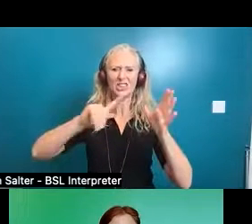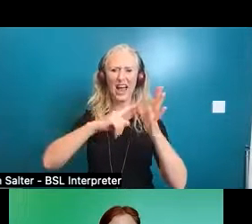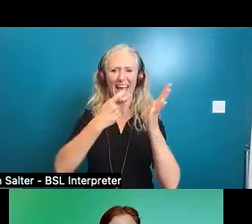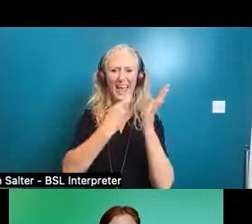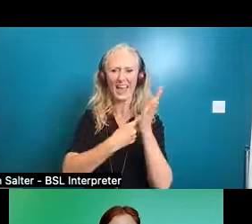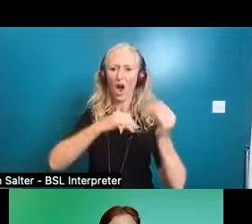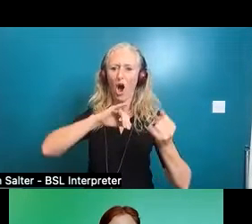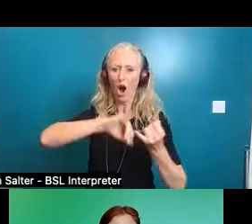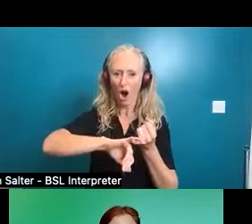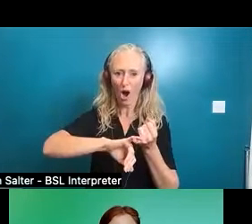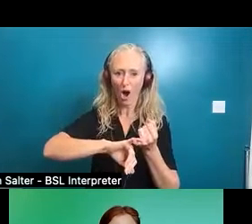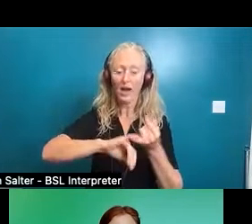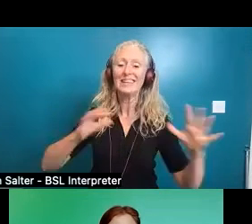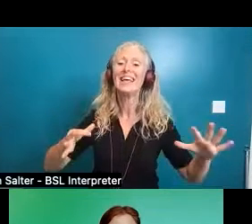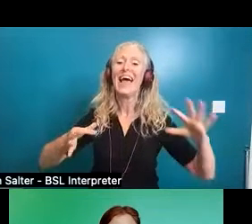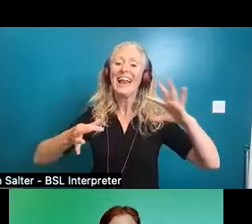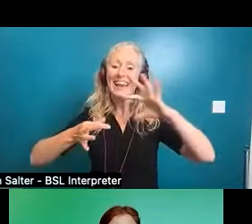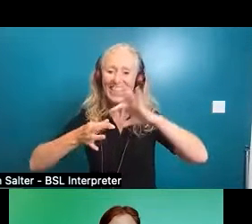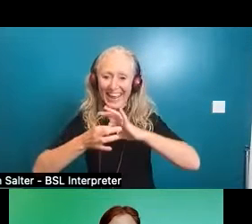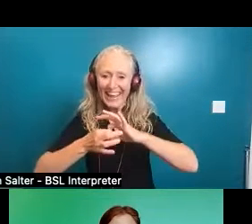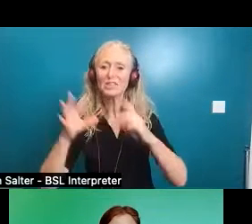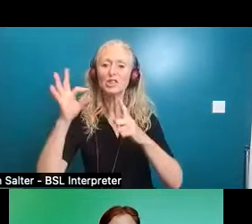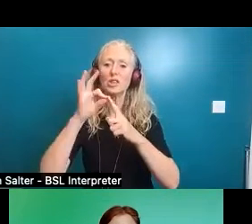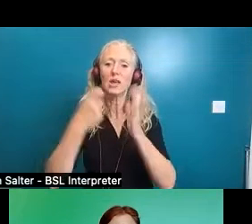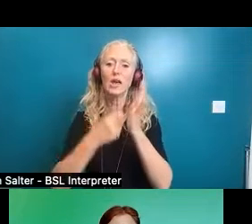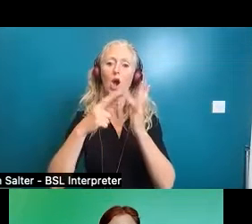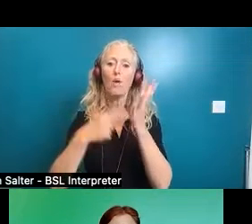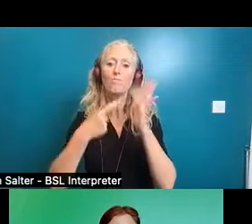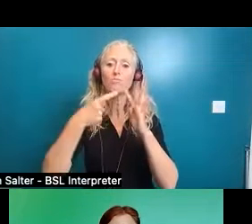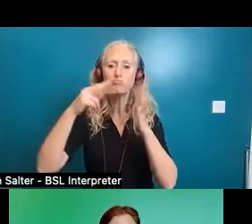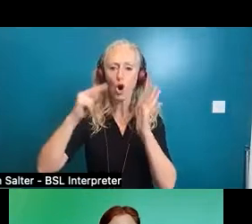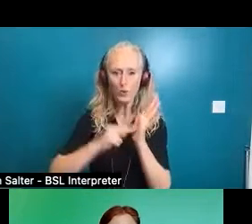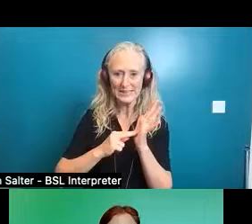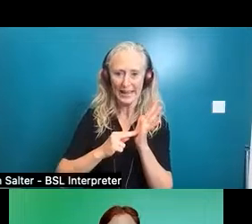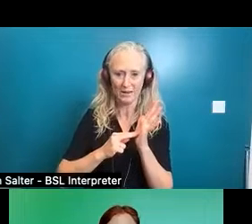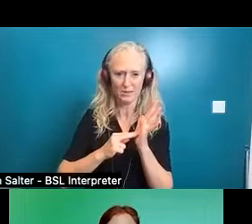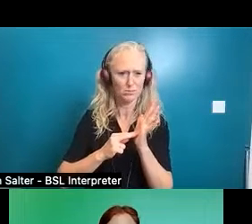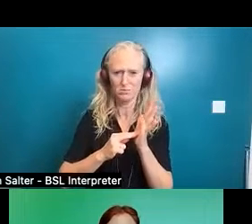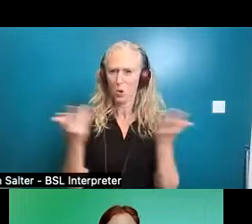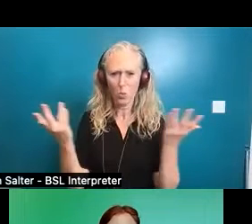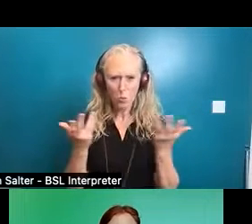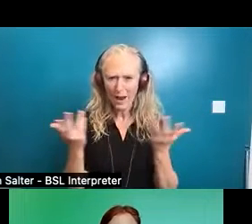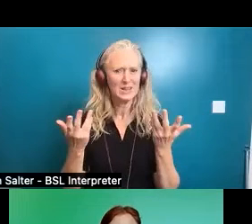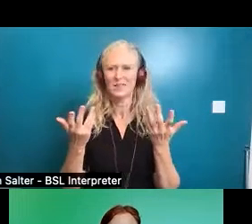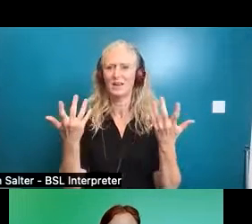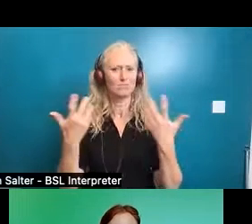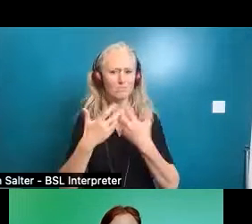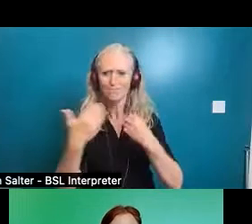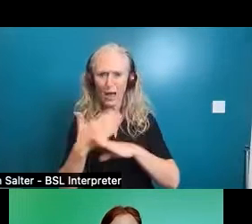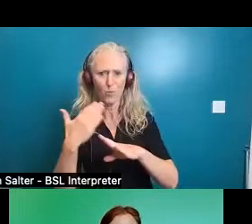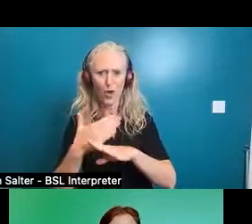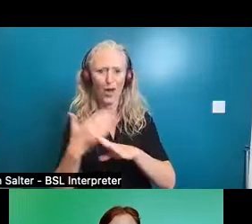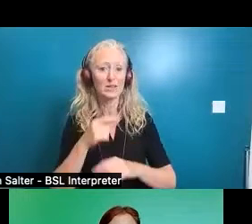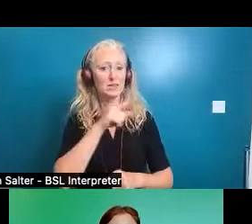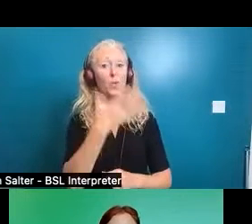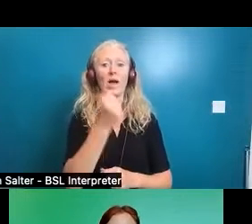to work. So to understand Usher, you have to understand where the problem is. And so I've shown you 2